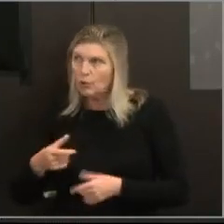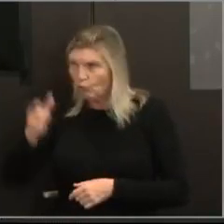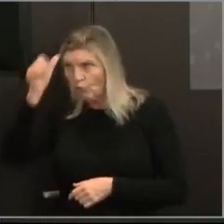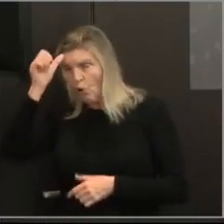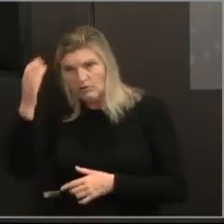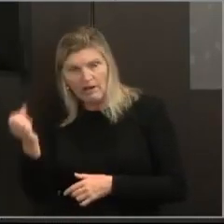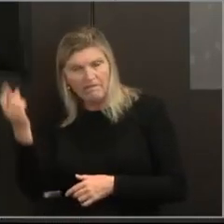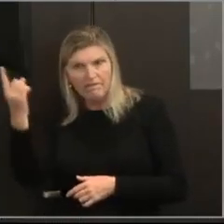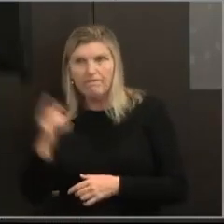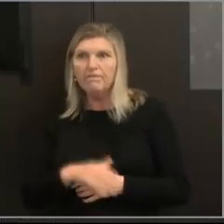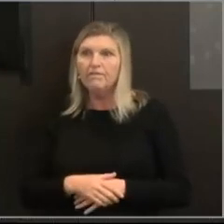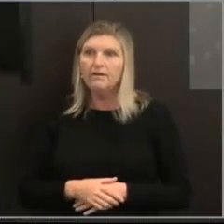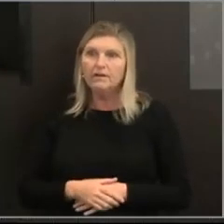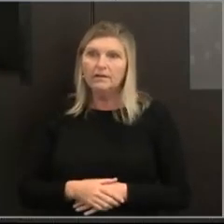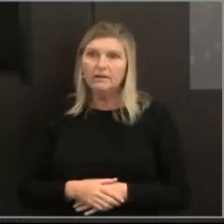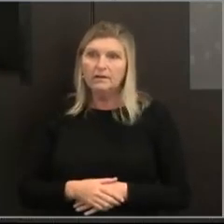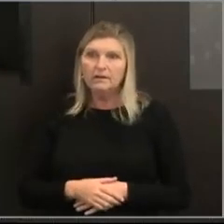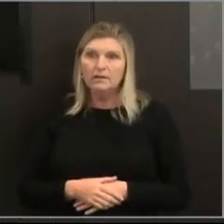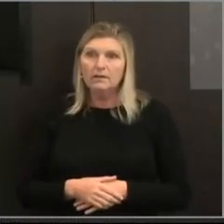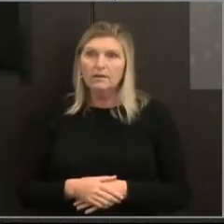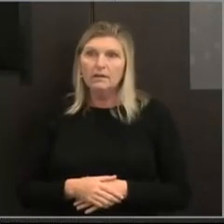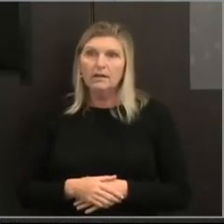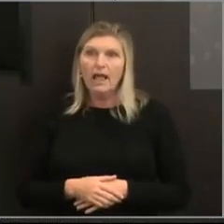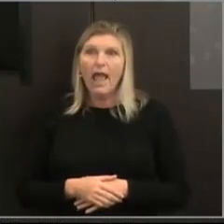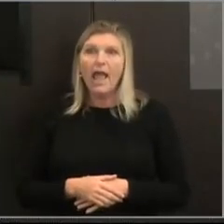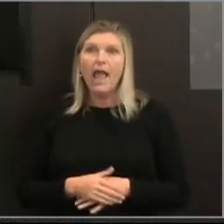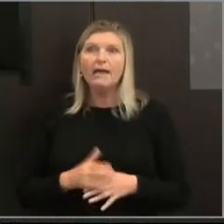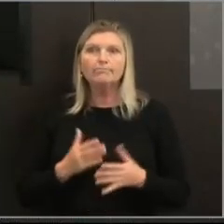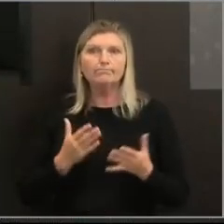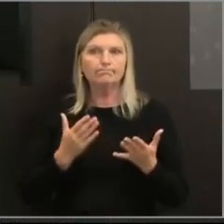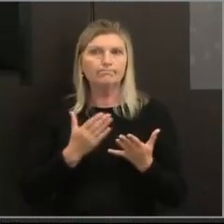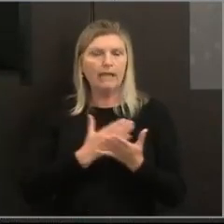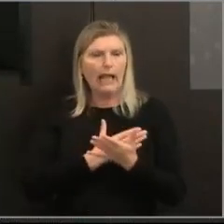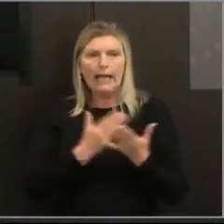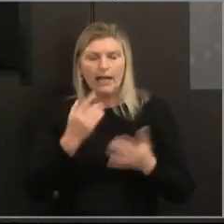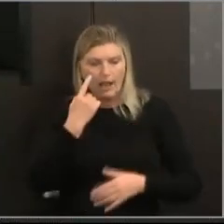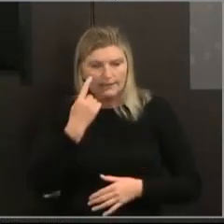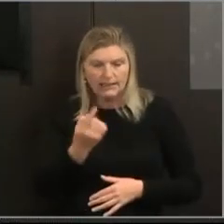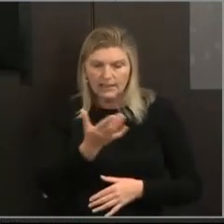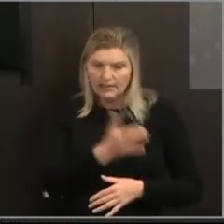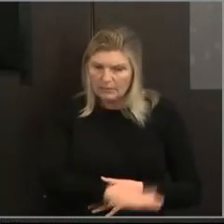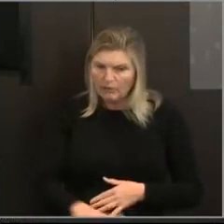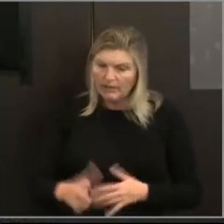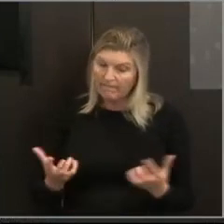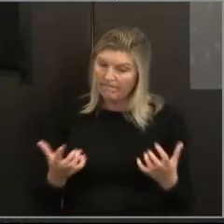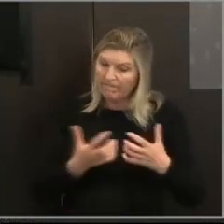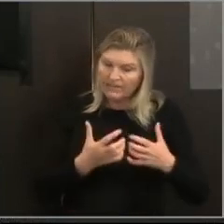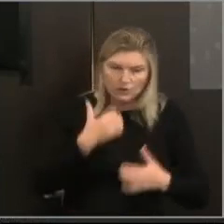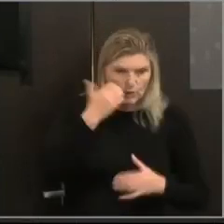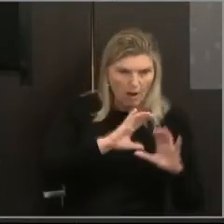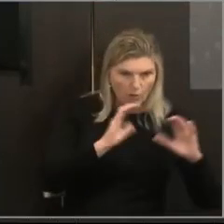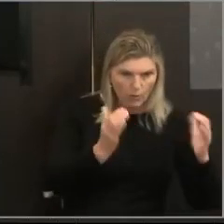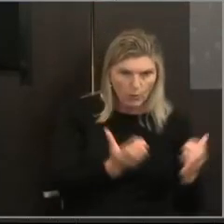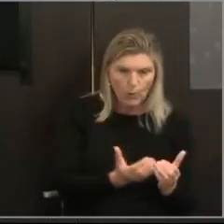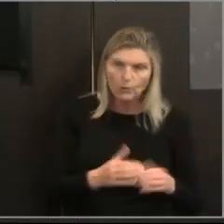clearly, tamariki Māori fit within the rangatira sphere. So does it follow that, from this model, that in